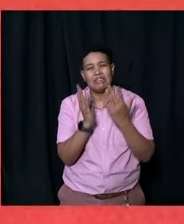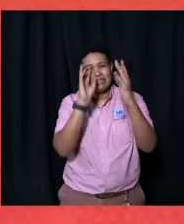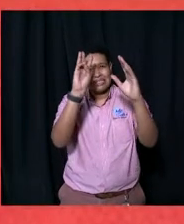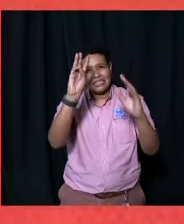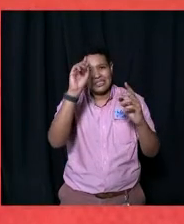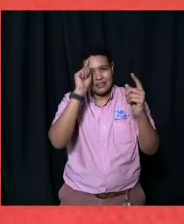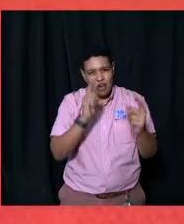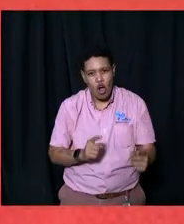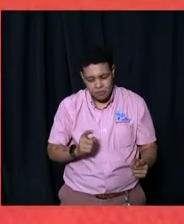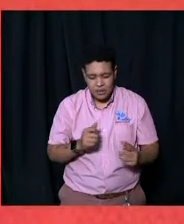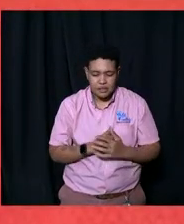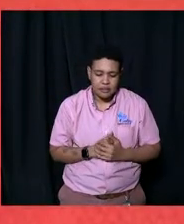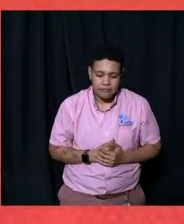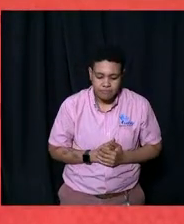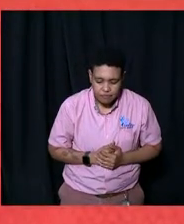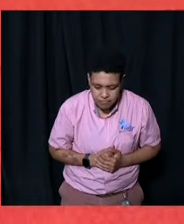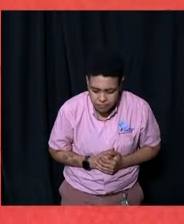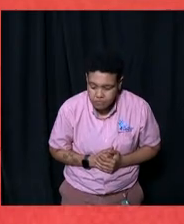objectives.